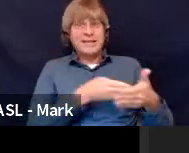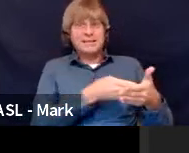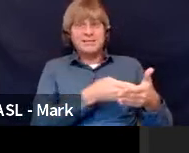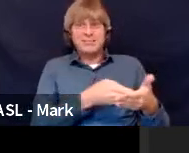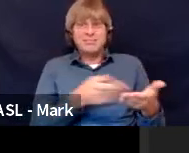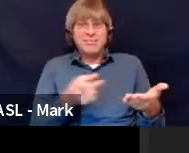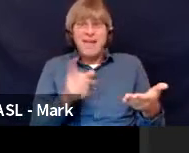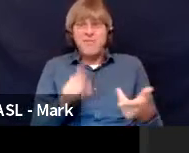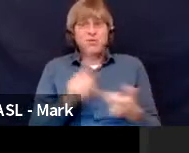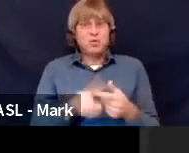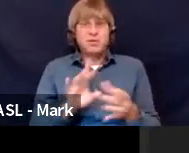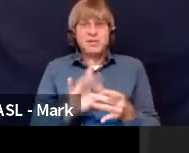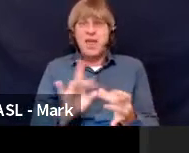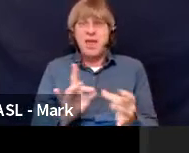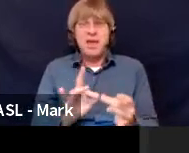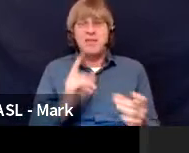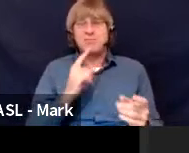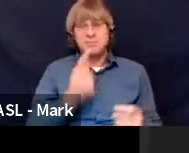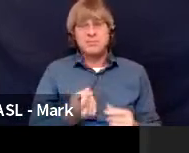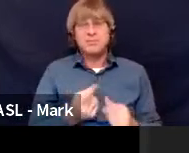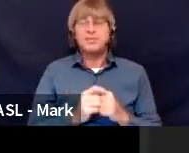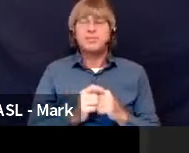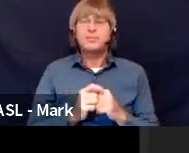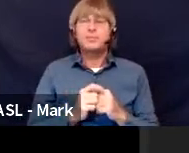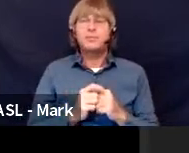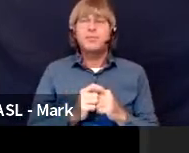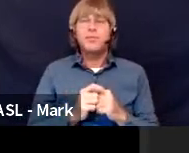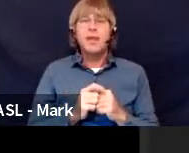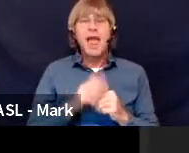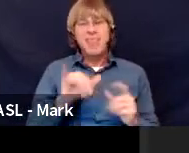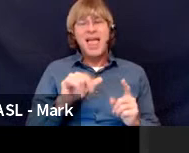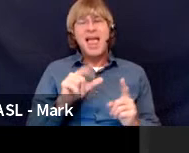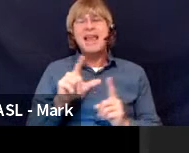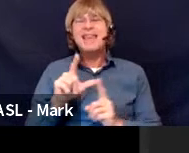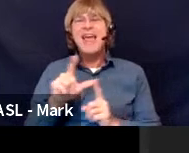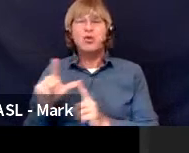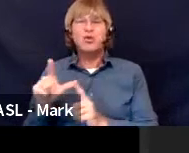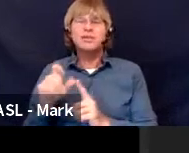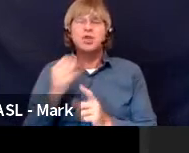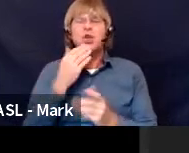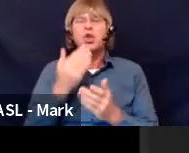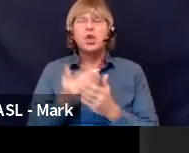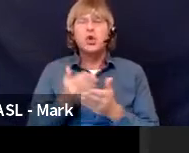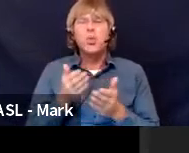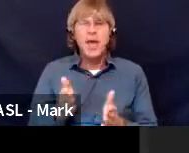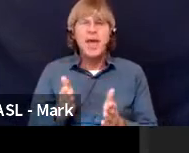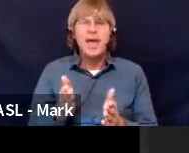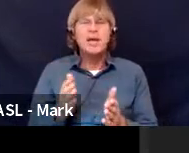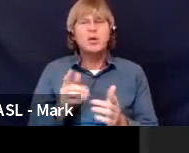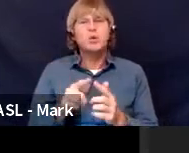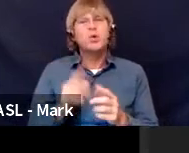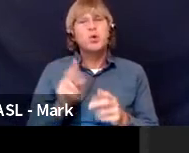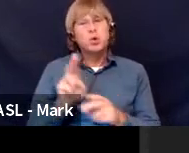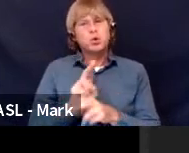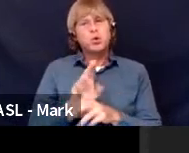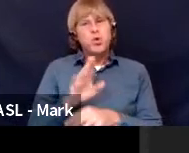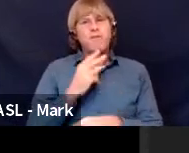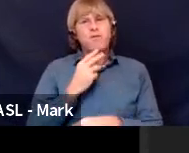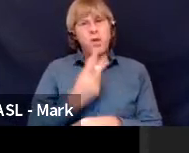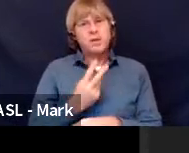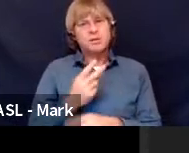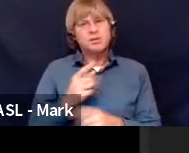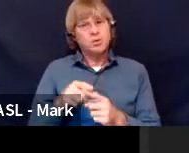against. Um, and lettering is a great way to use your voice to do